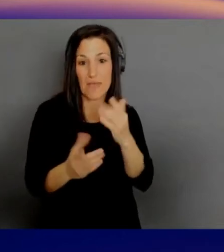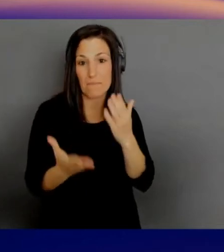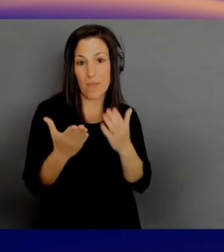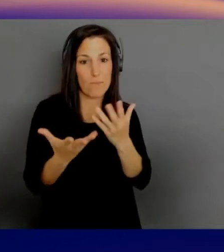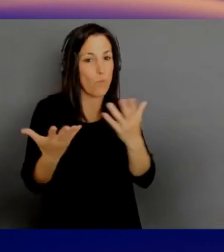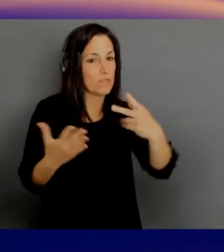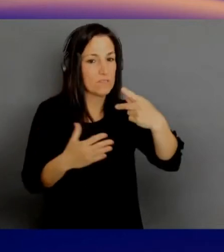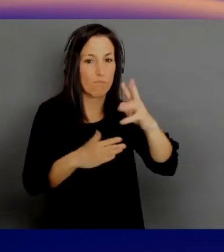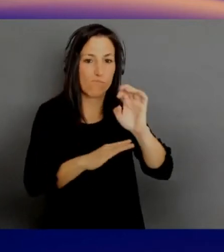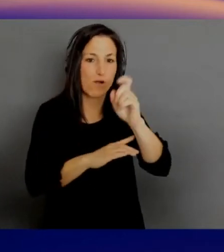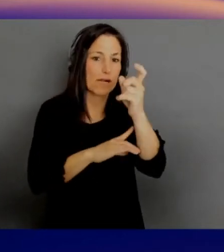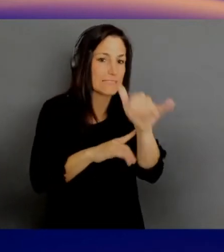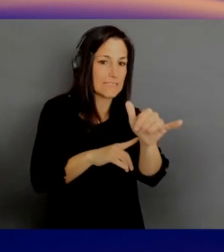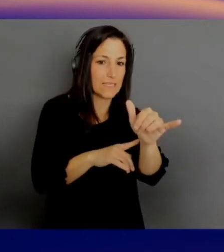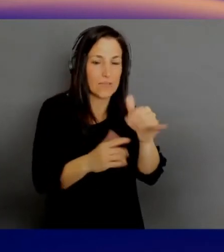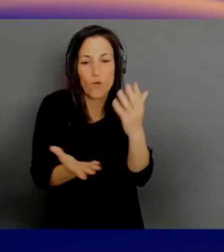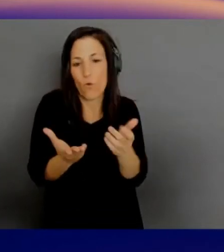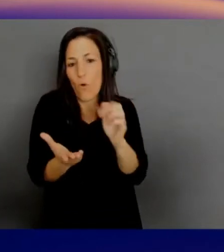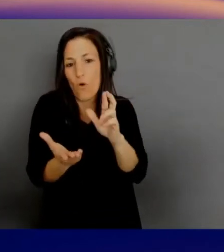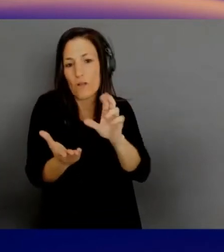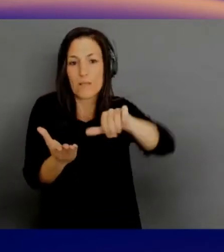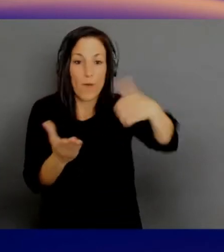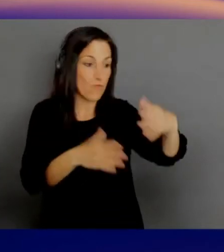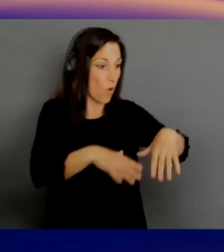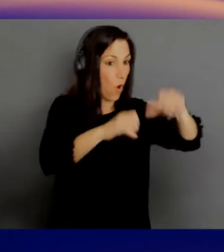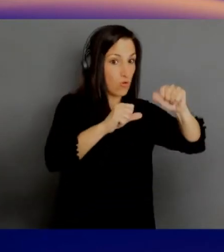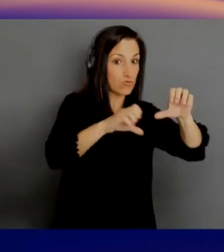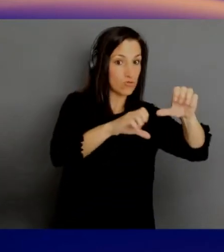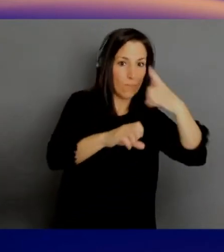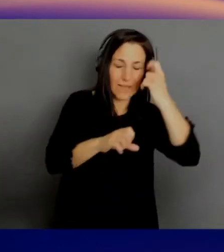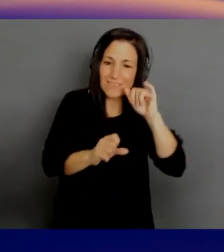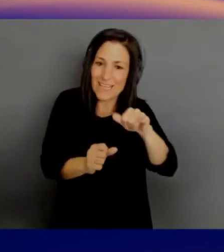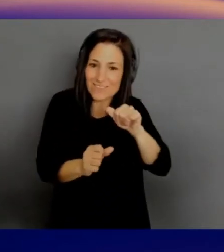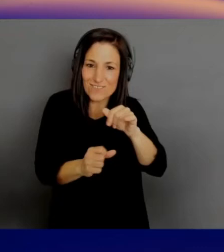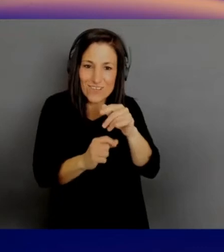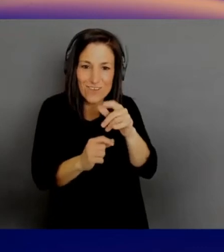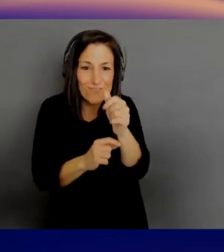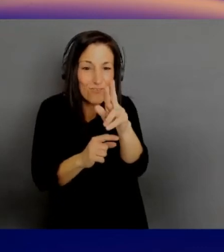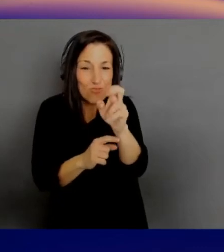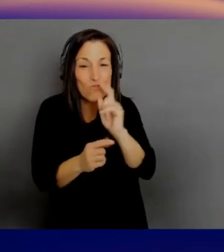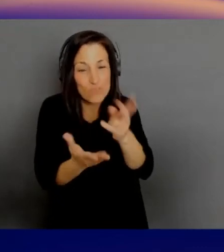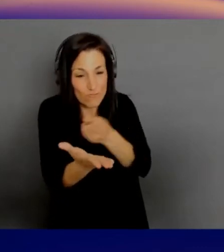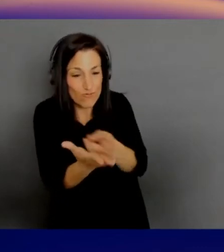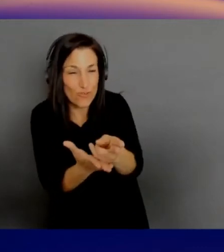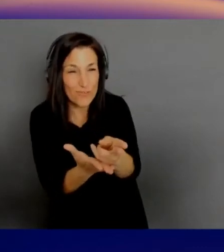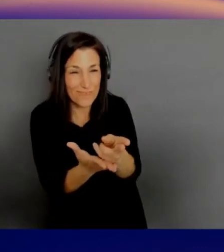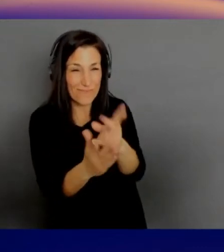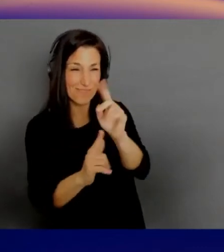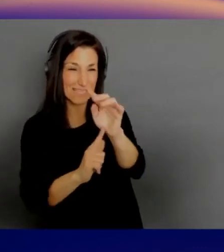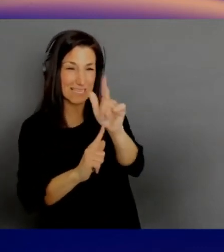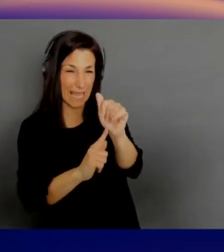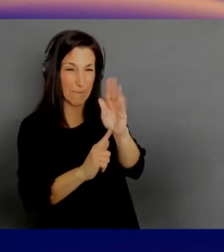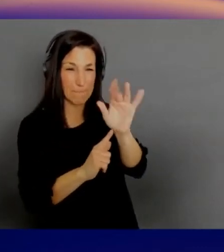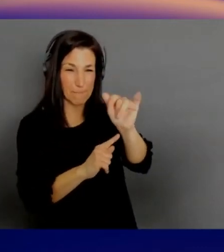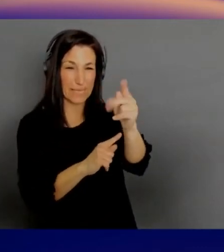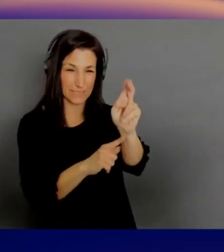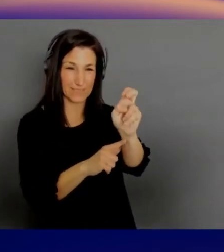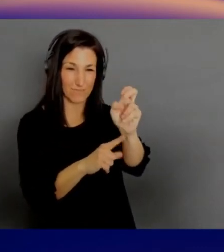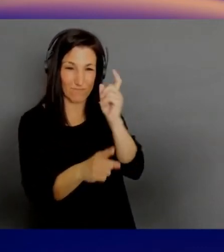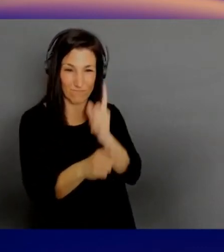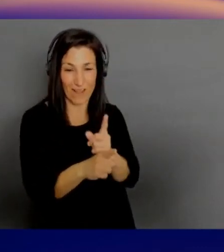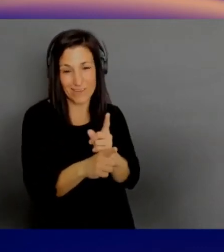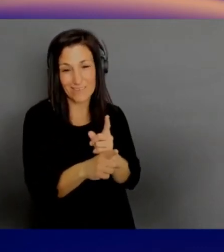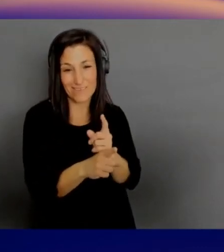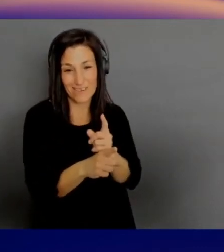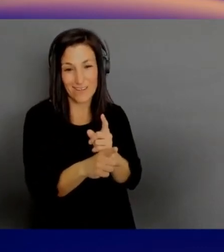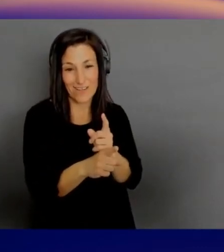Bastion host to access that, because that is your source of truth kind of a data, right? It's Right. kind of a database, right? Yeah. The only difference is you are storing the data in